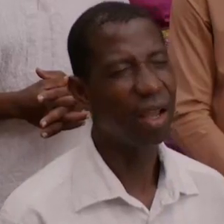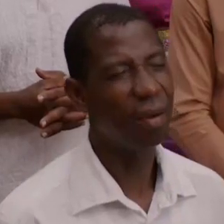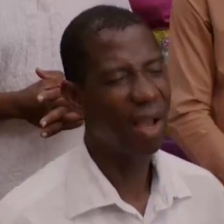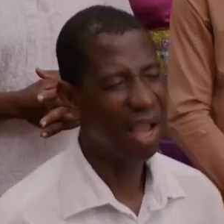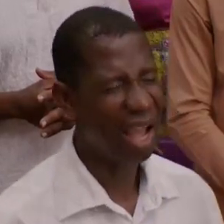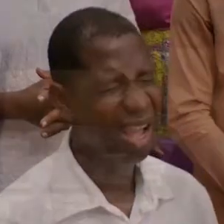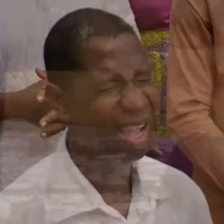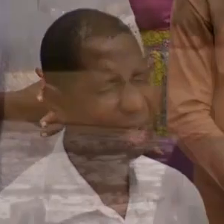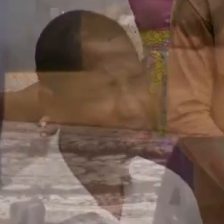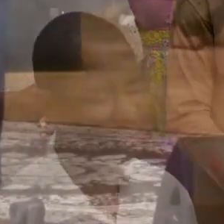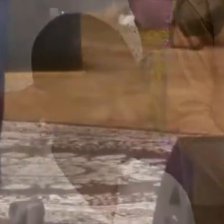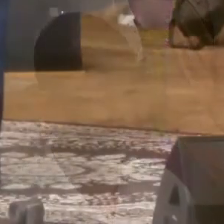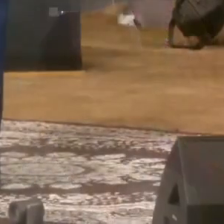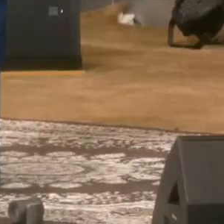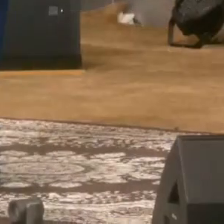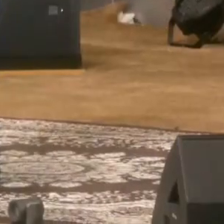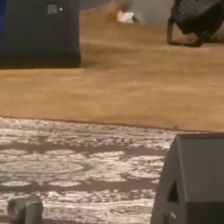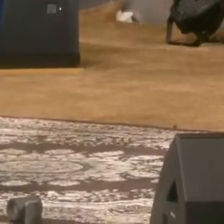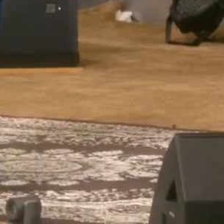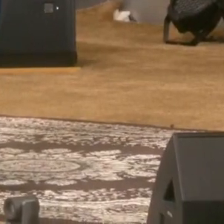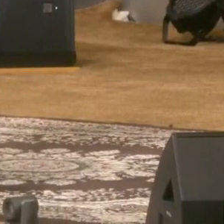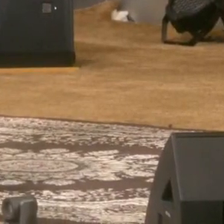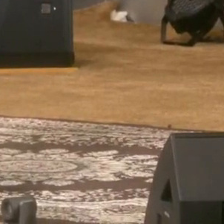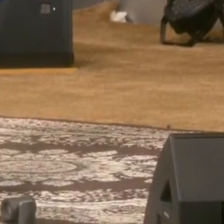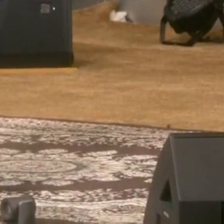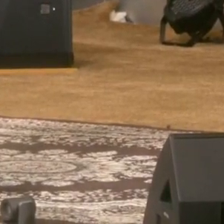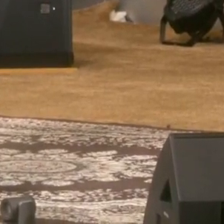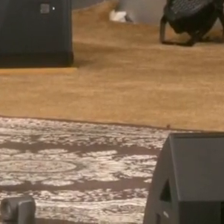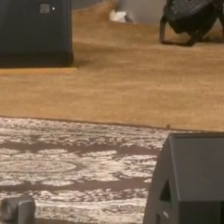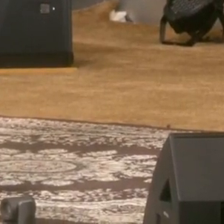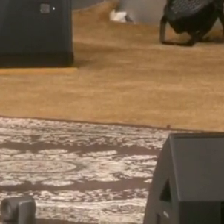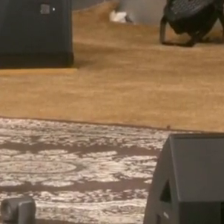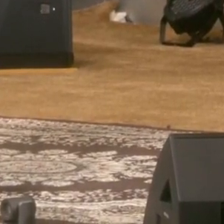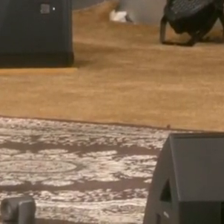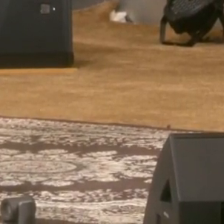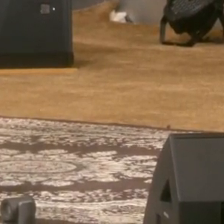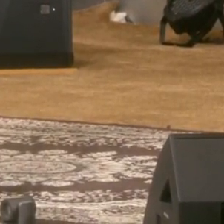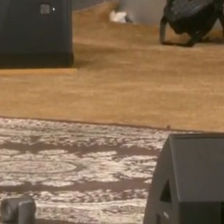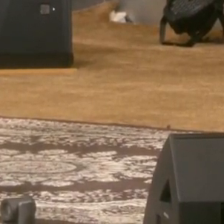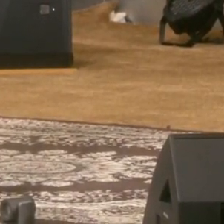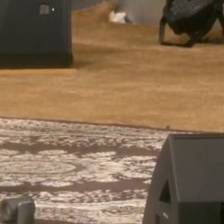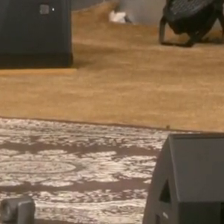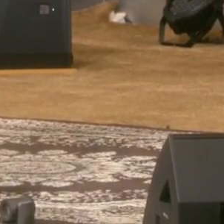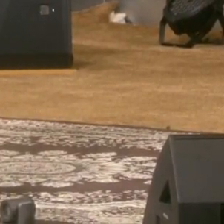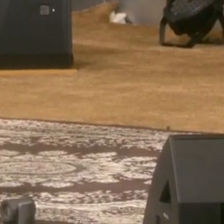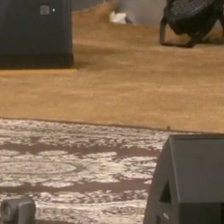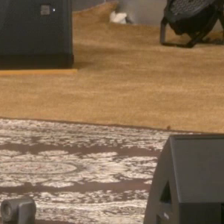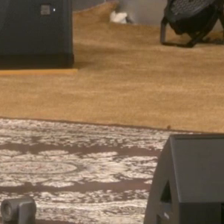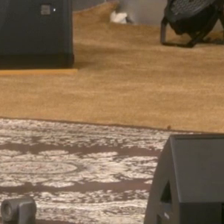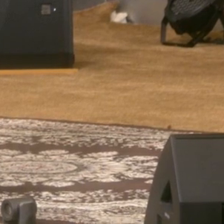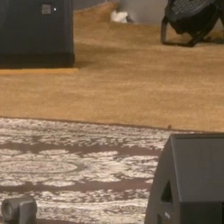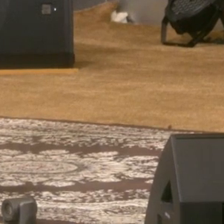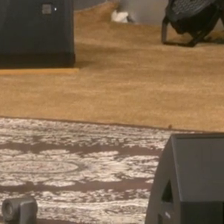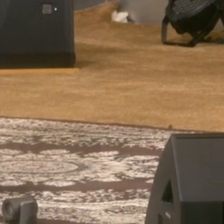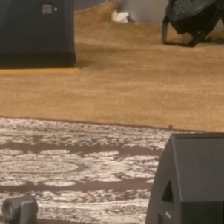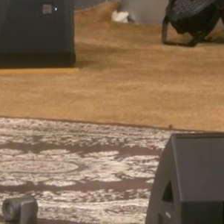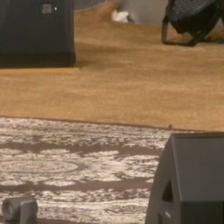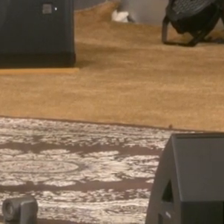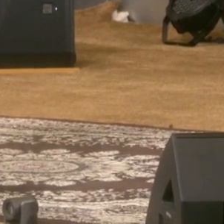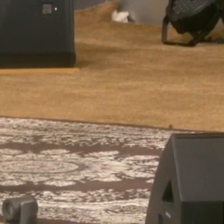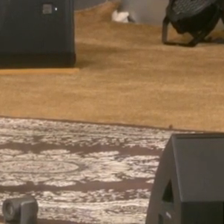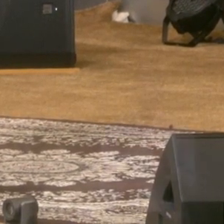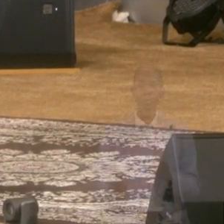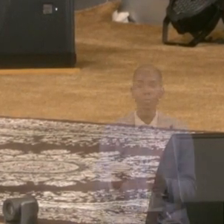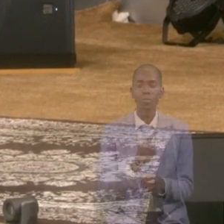Amen. God bless everyone in Jesus' name. I welcome everyone to